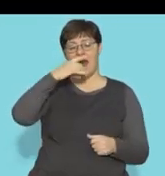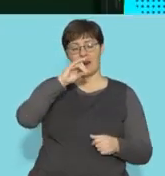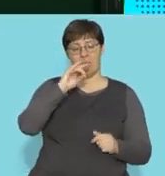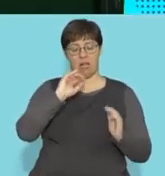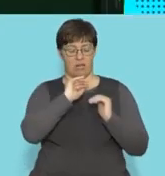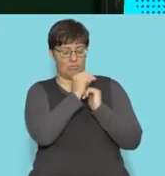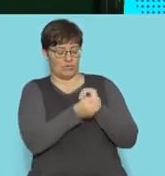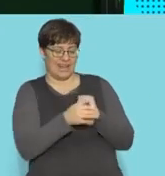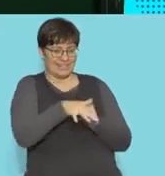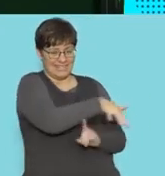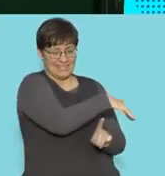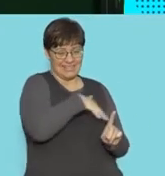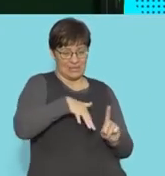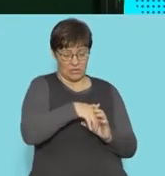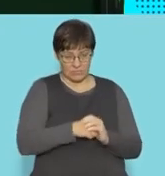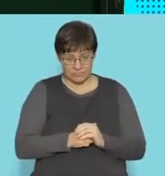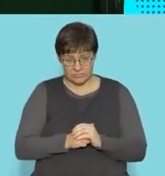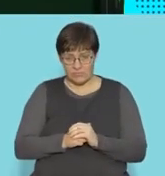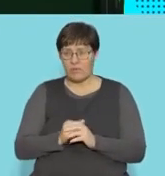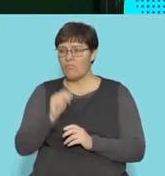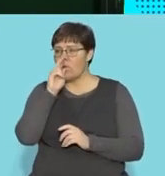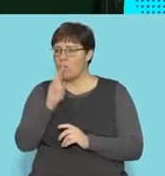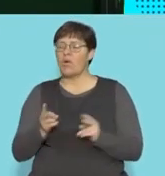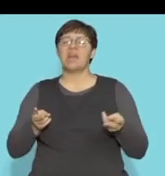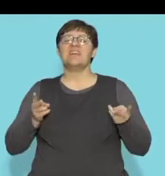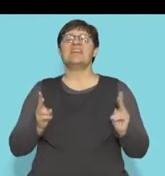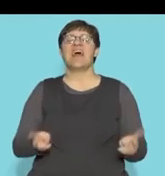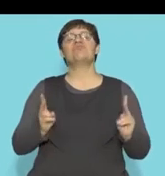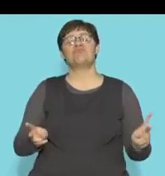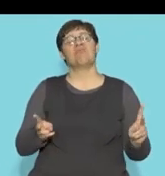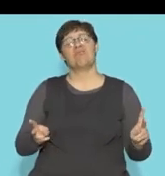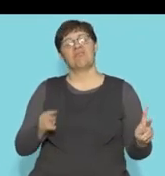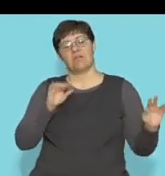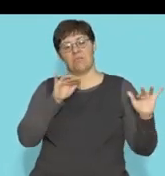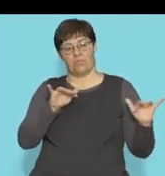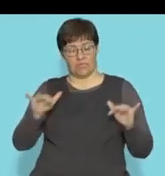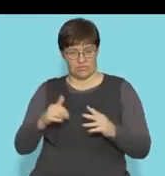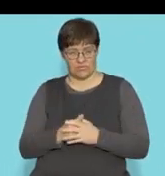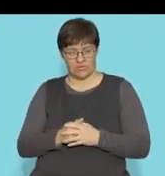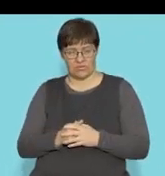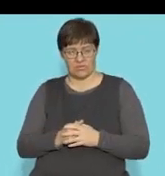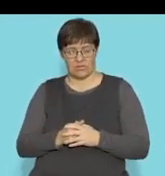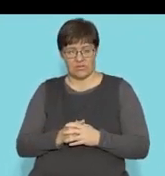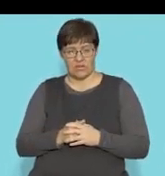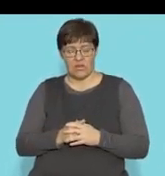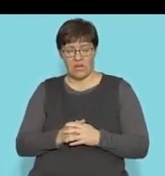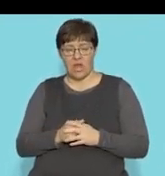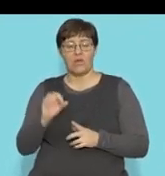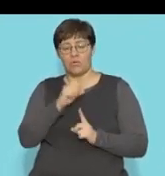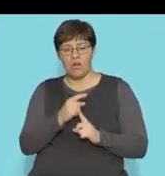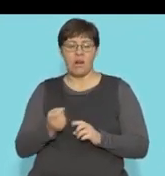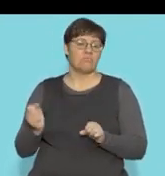conditions that are shown in graph A. We're looking at a natural population where the squirrel will